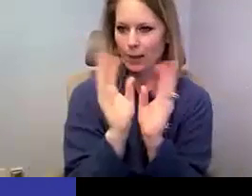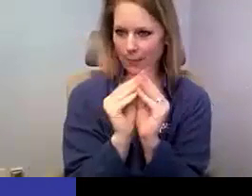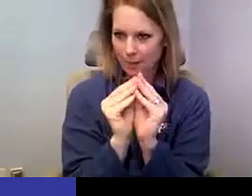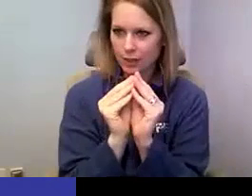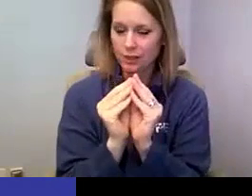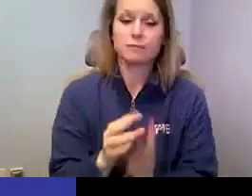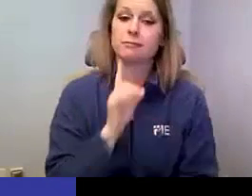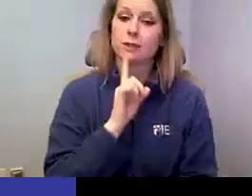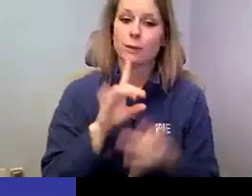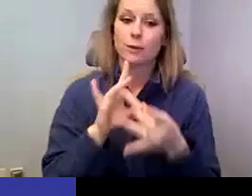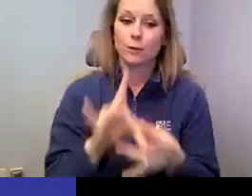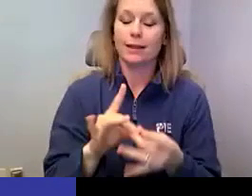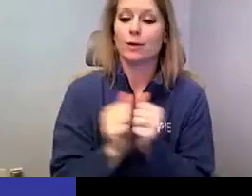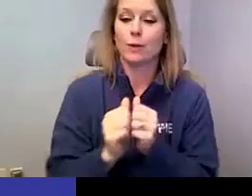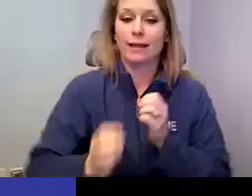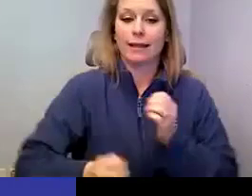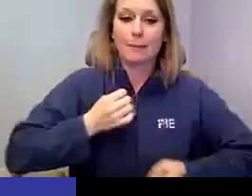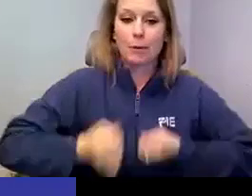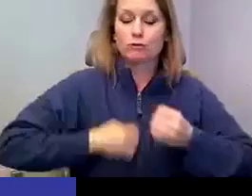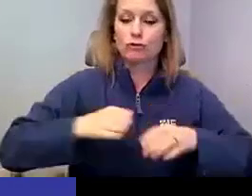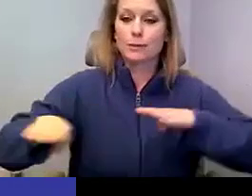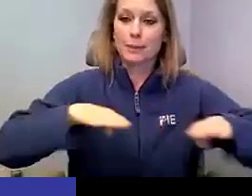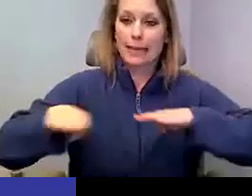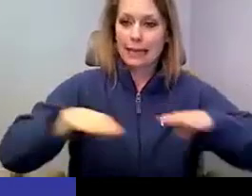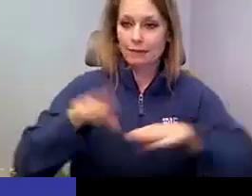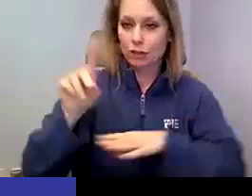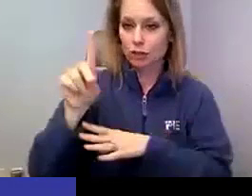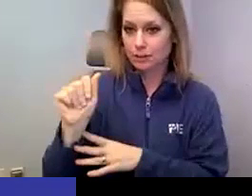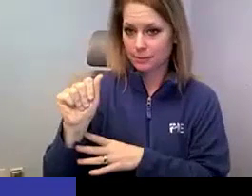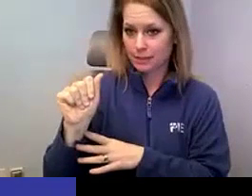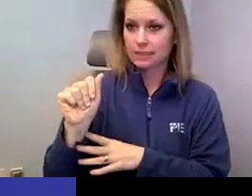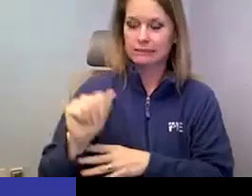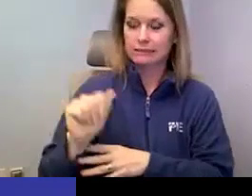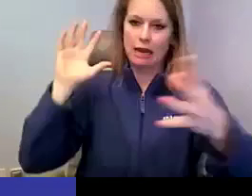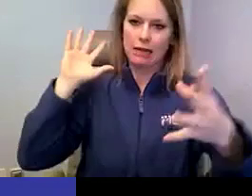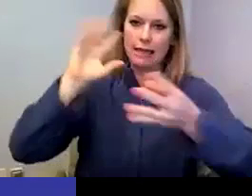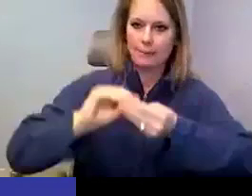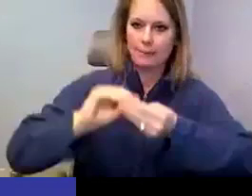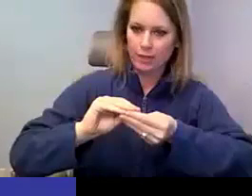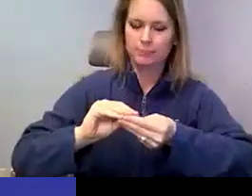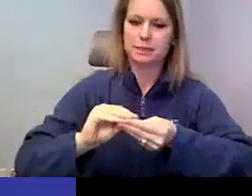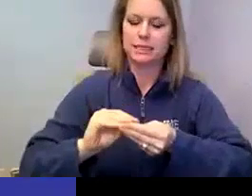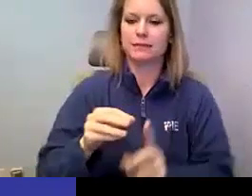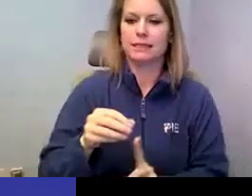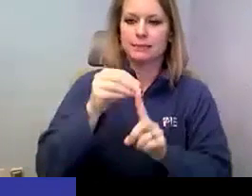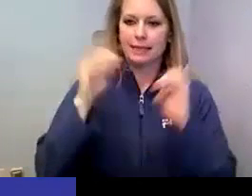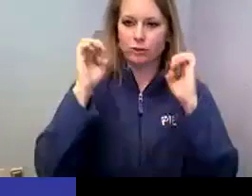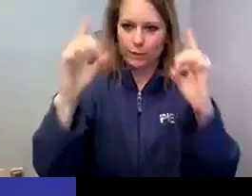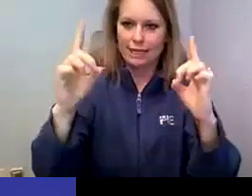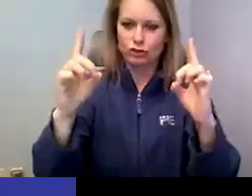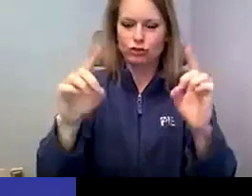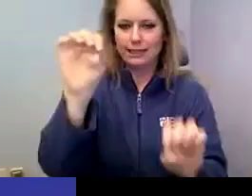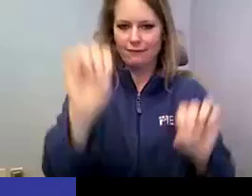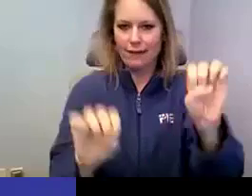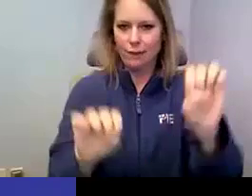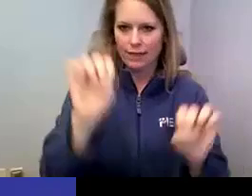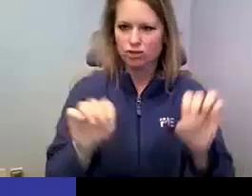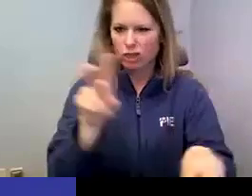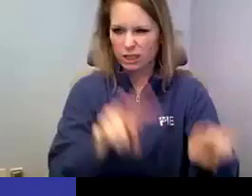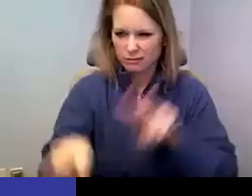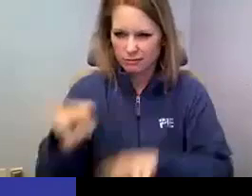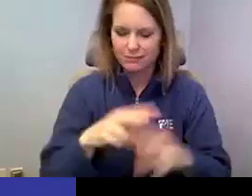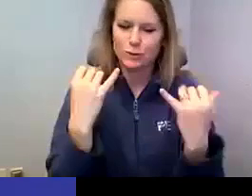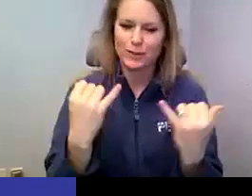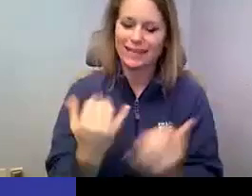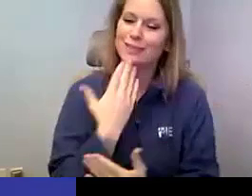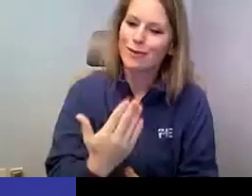behavioral disability as part of a comprehensive special education evaluation. Thank you for being here with us today.